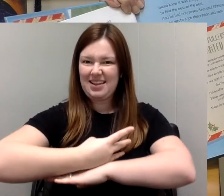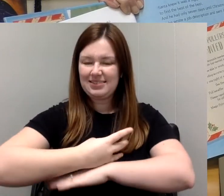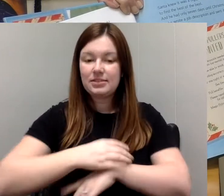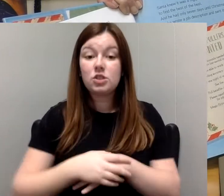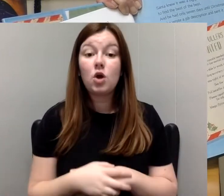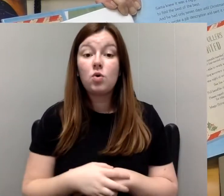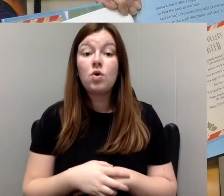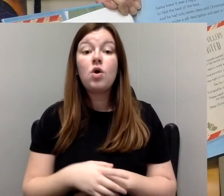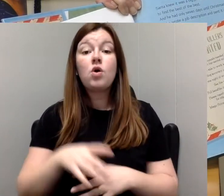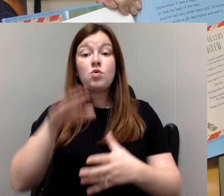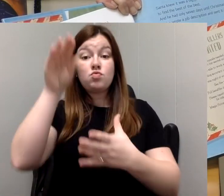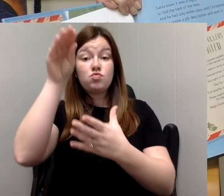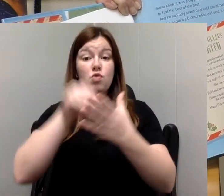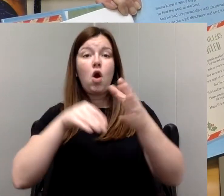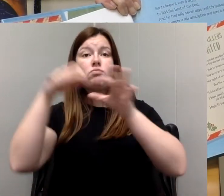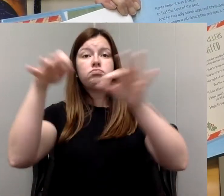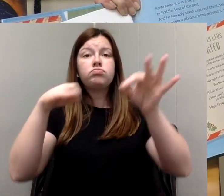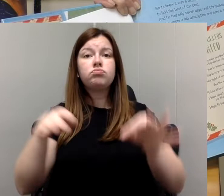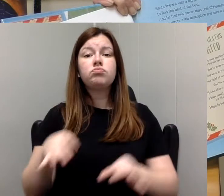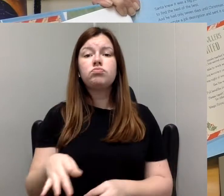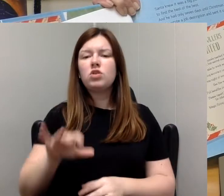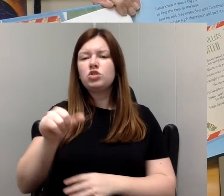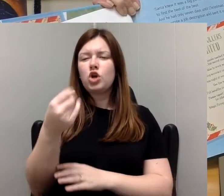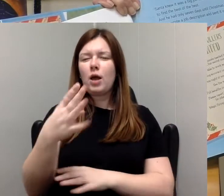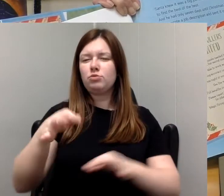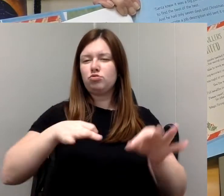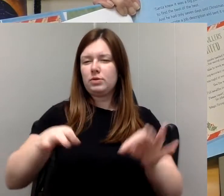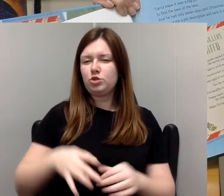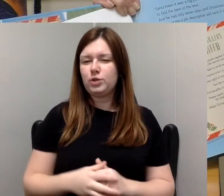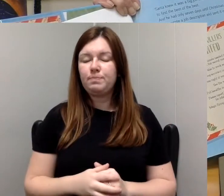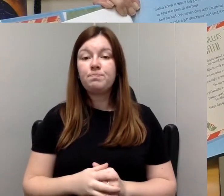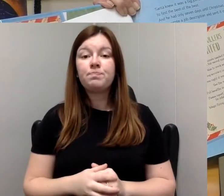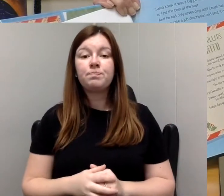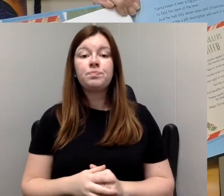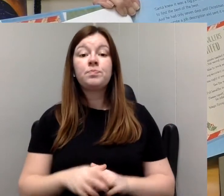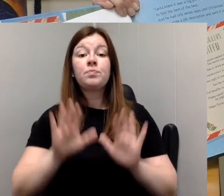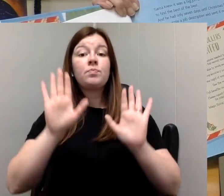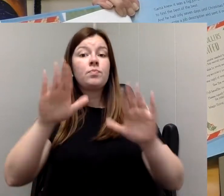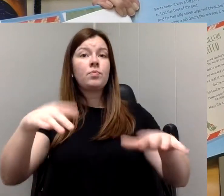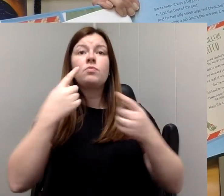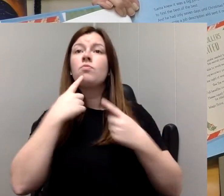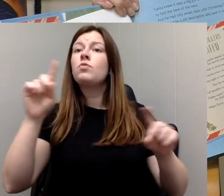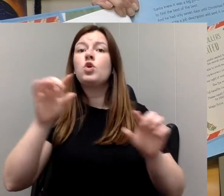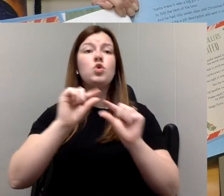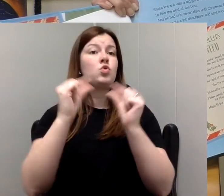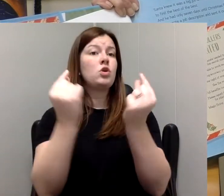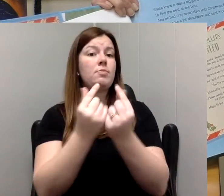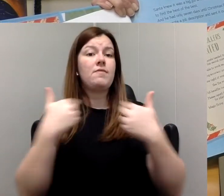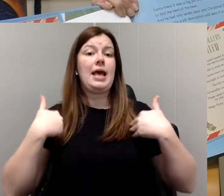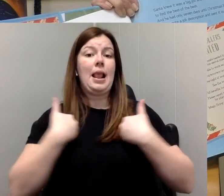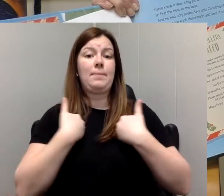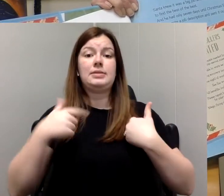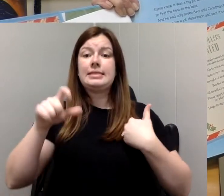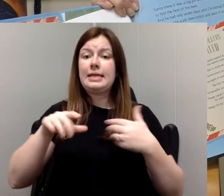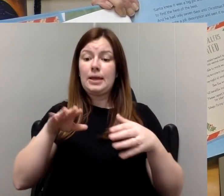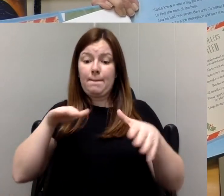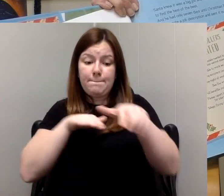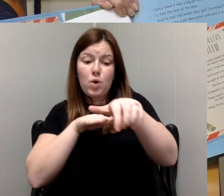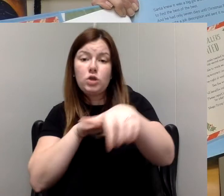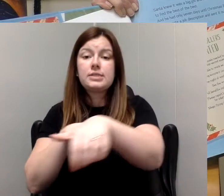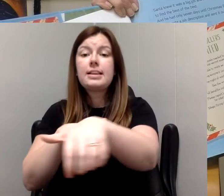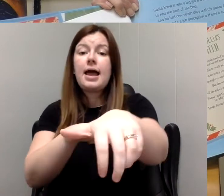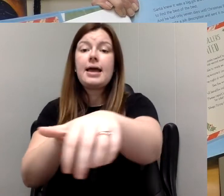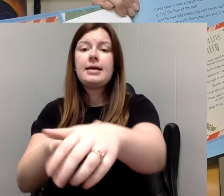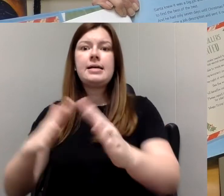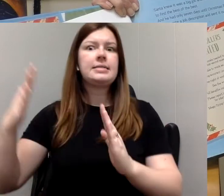to all the animals. Group of animals needed to pull sleigh on top secret mission. Must be able to